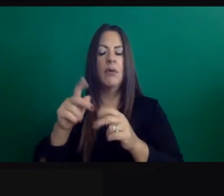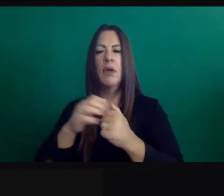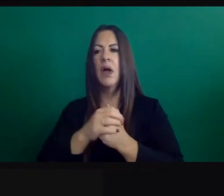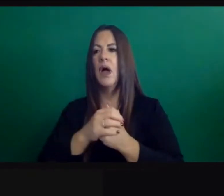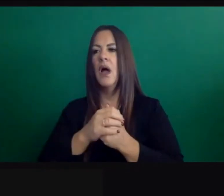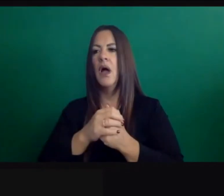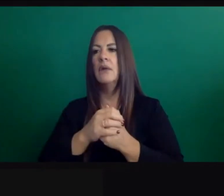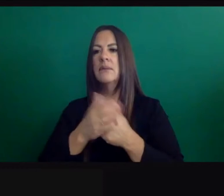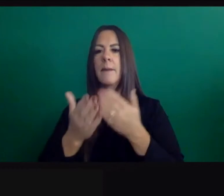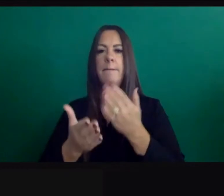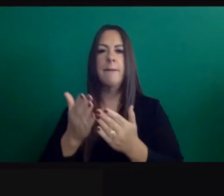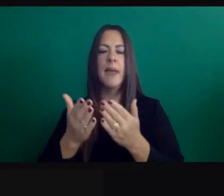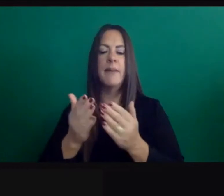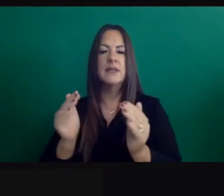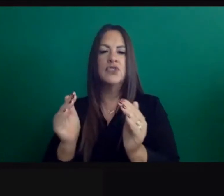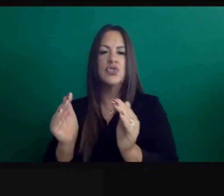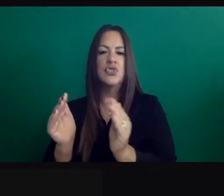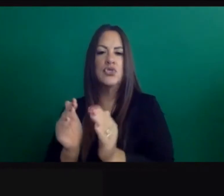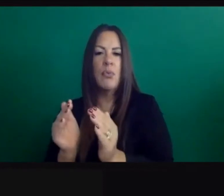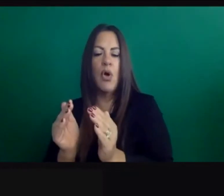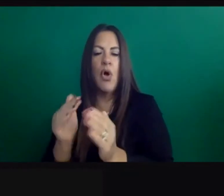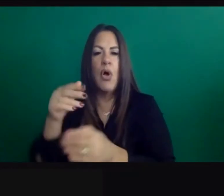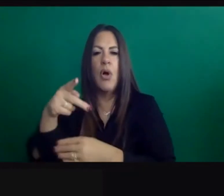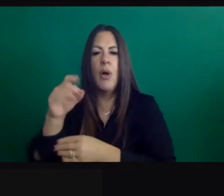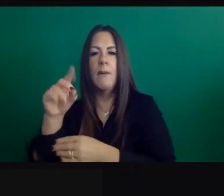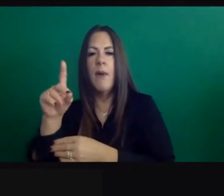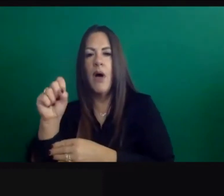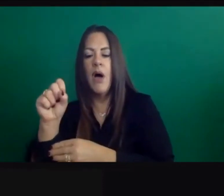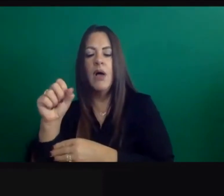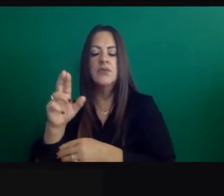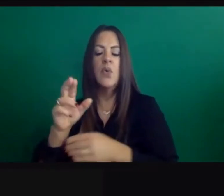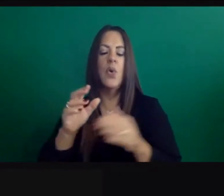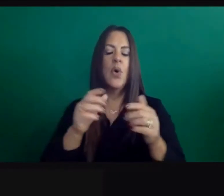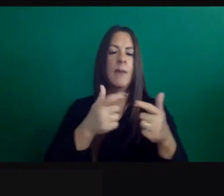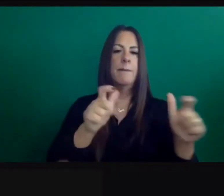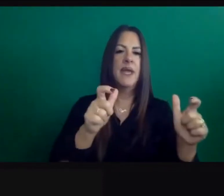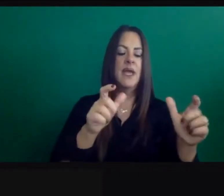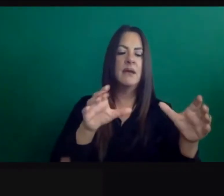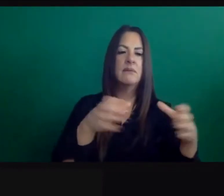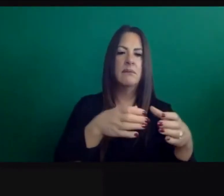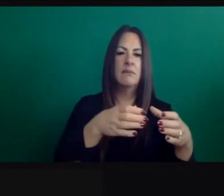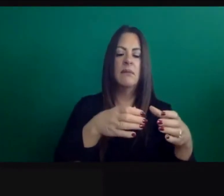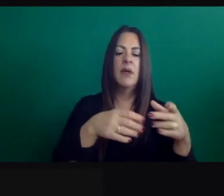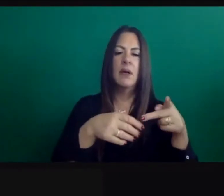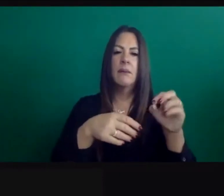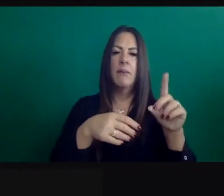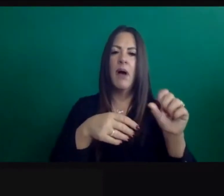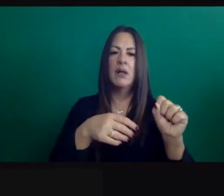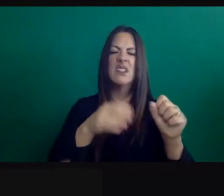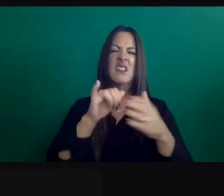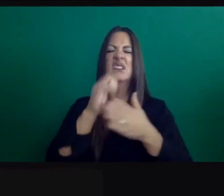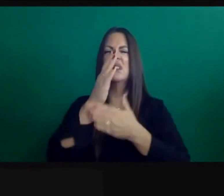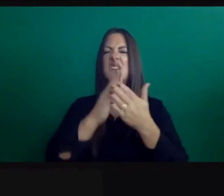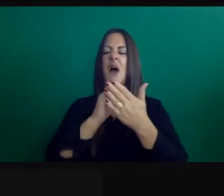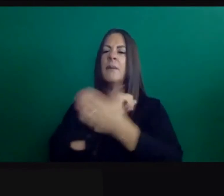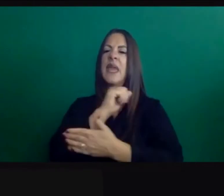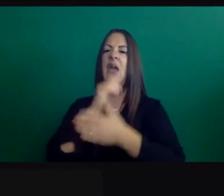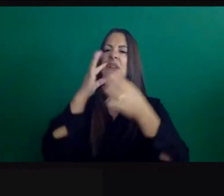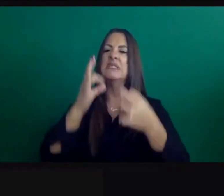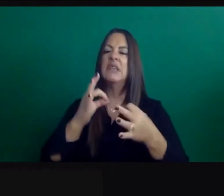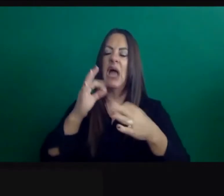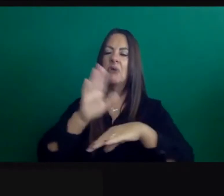it's small pods or mega pods, these big vaccine events that some counties are putting in place. They